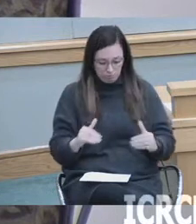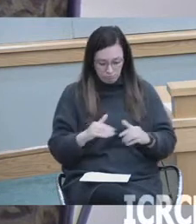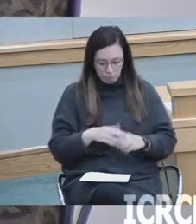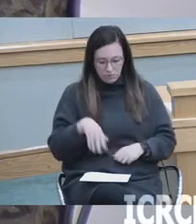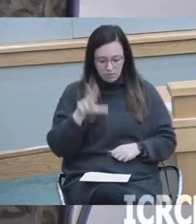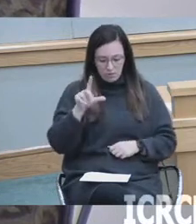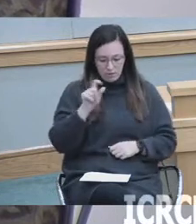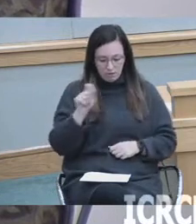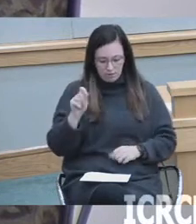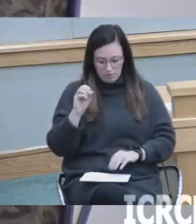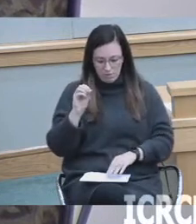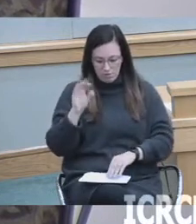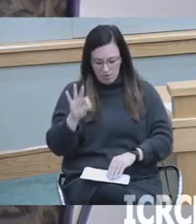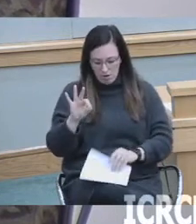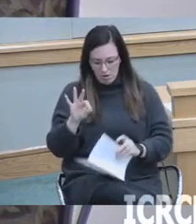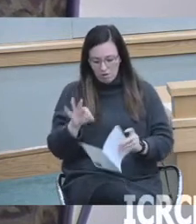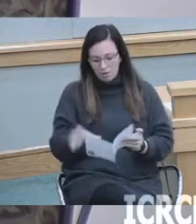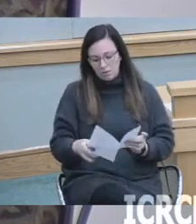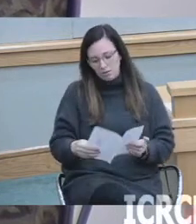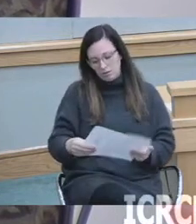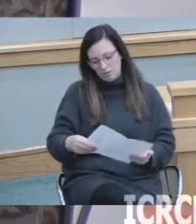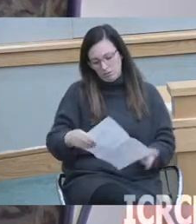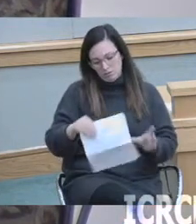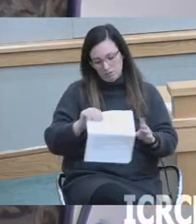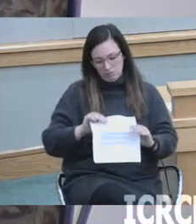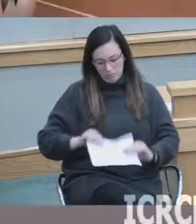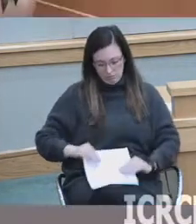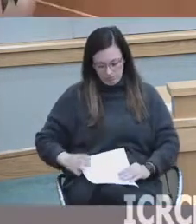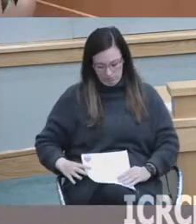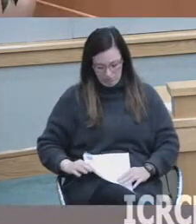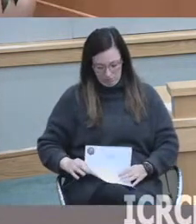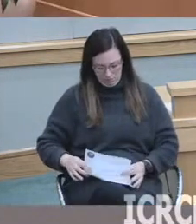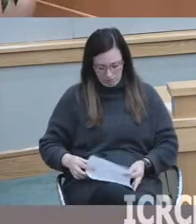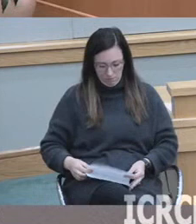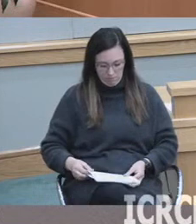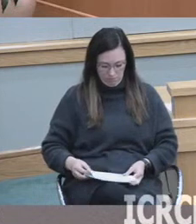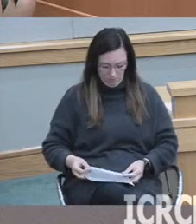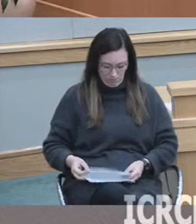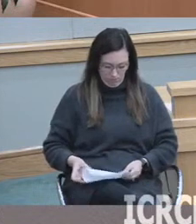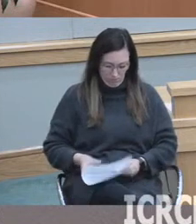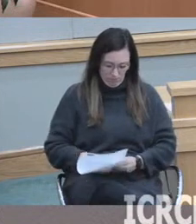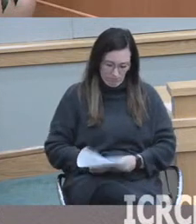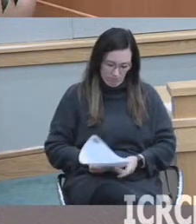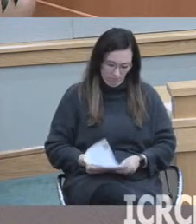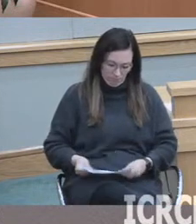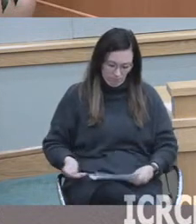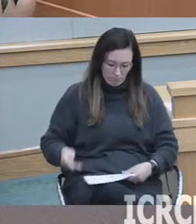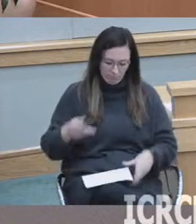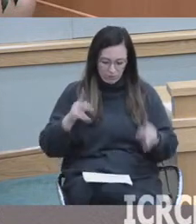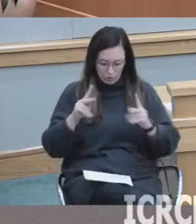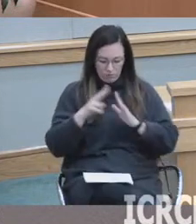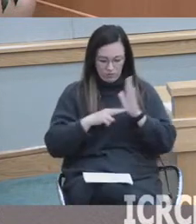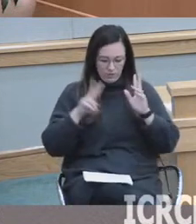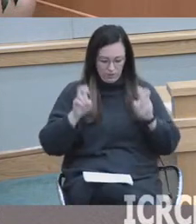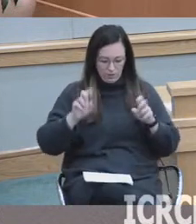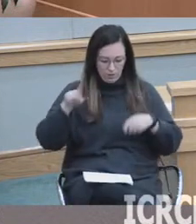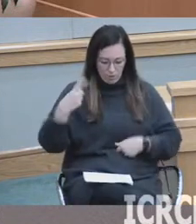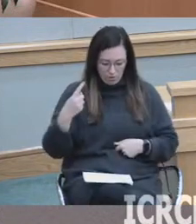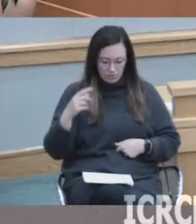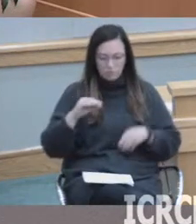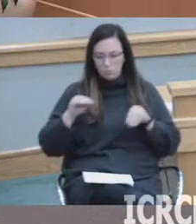23-09. I'd like permission to read it by title only. So moved. Second. Mr. Sextro.